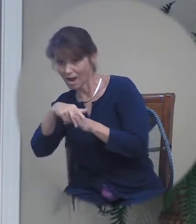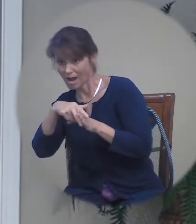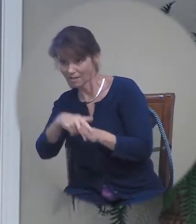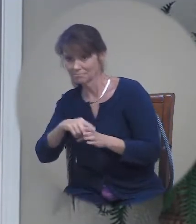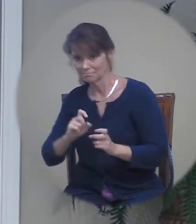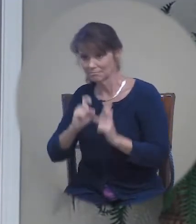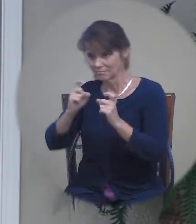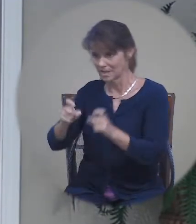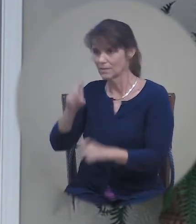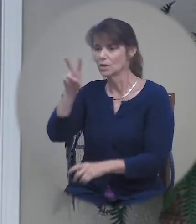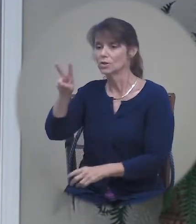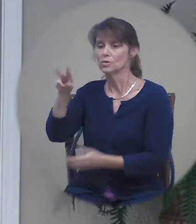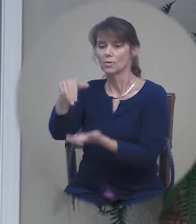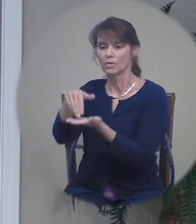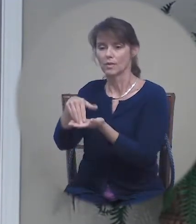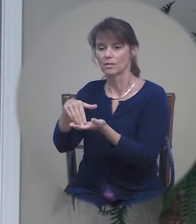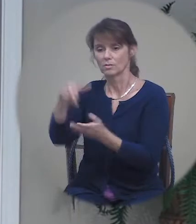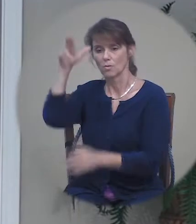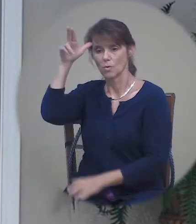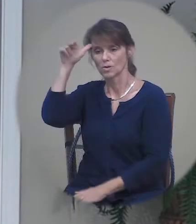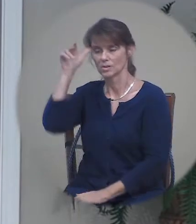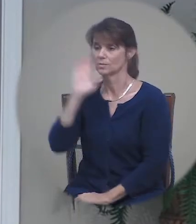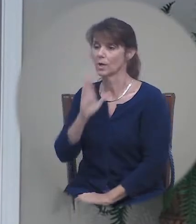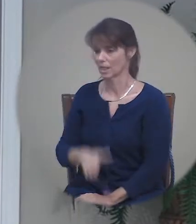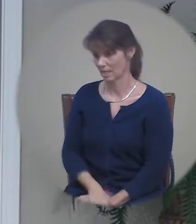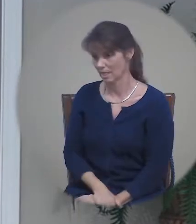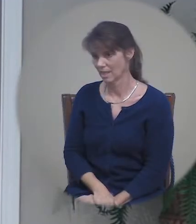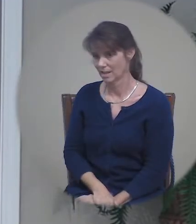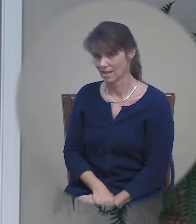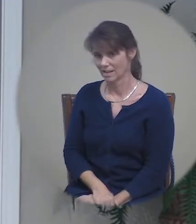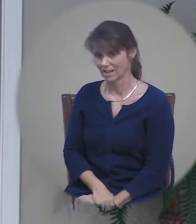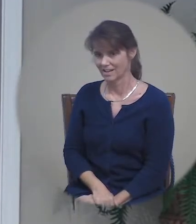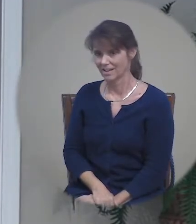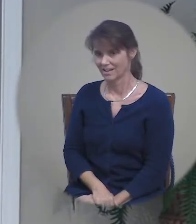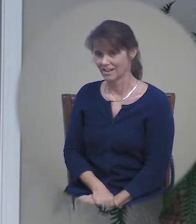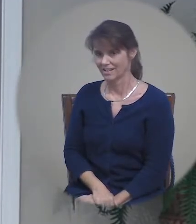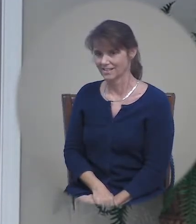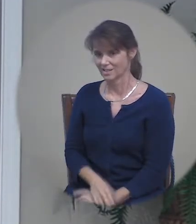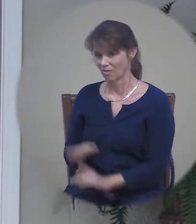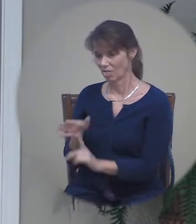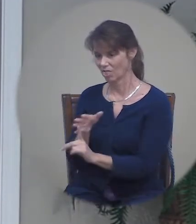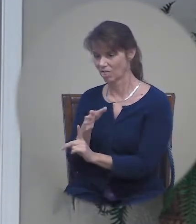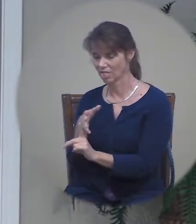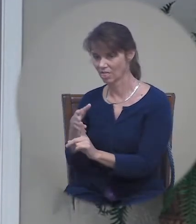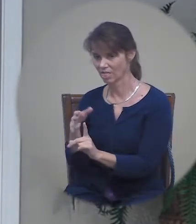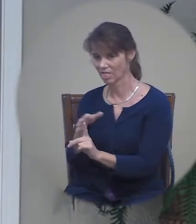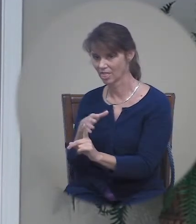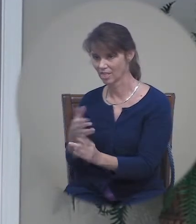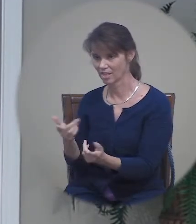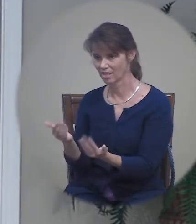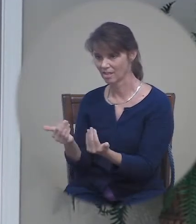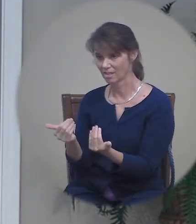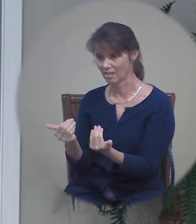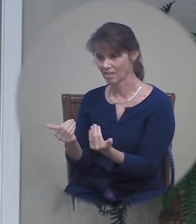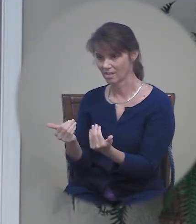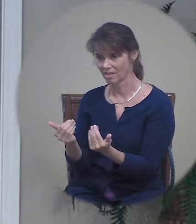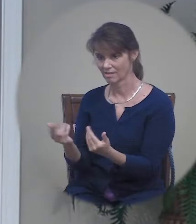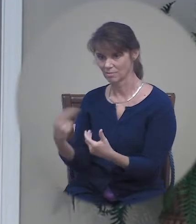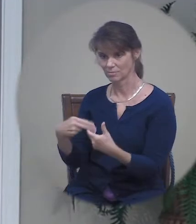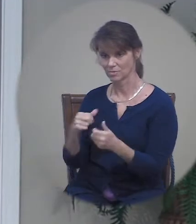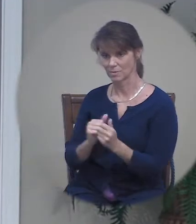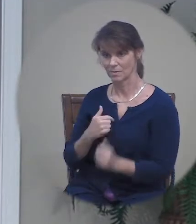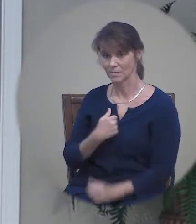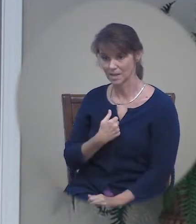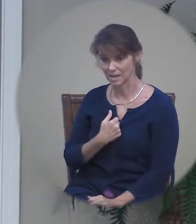tries to offer them the carrot. And then his final argument is, well, you know, the Lord's with